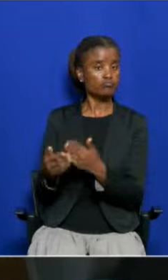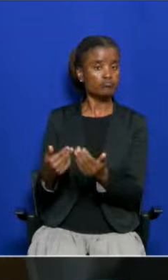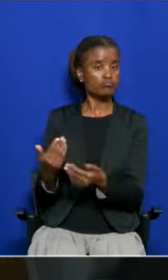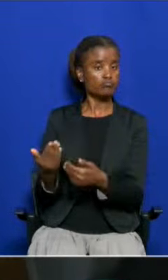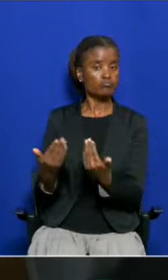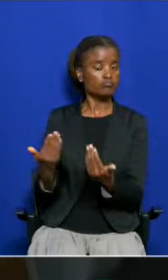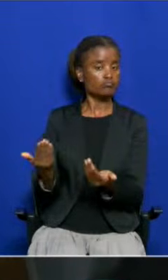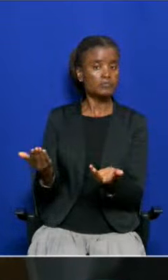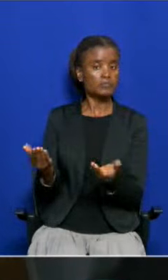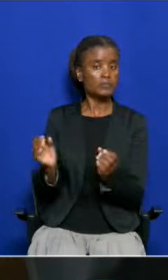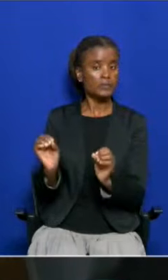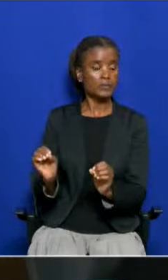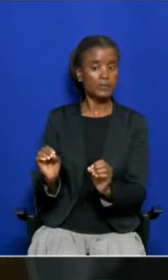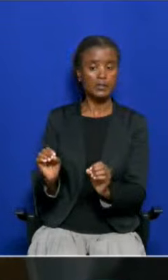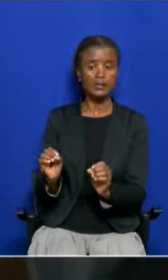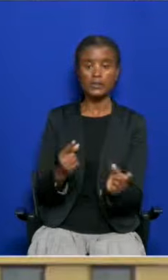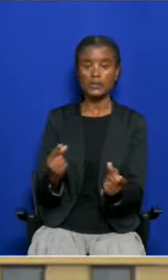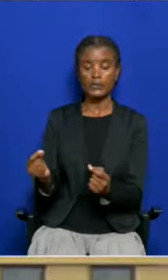action.